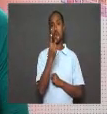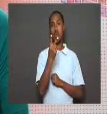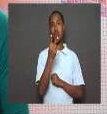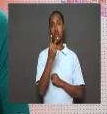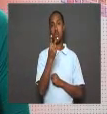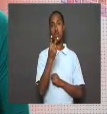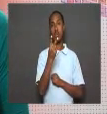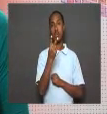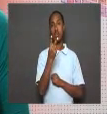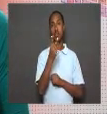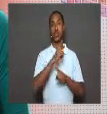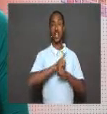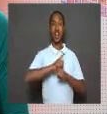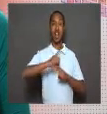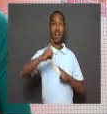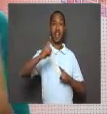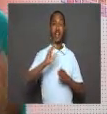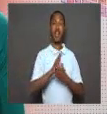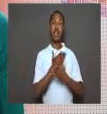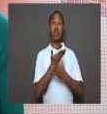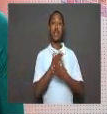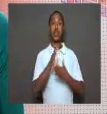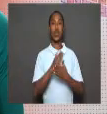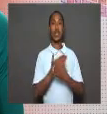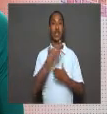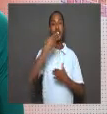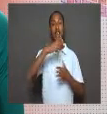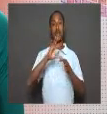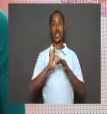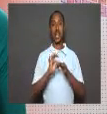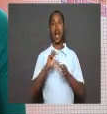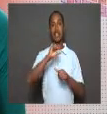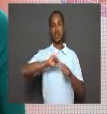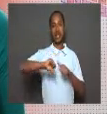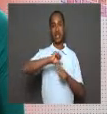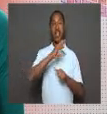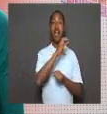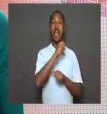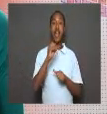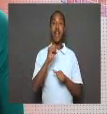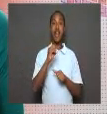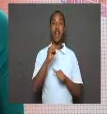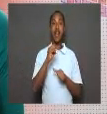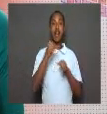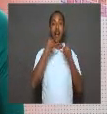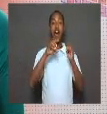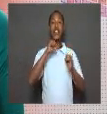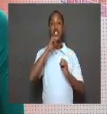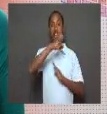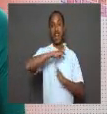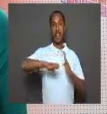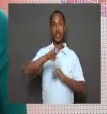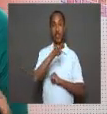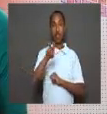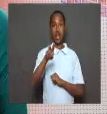a dotted line drawn between the hydrogen atom and the unshared electron